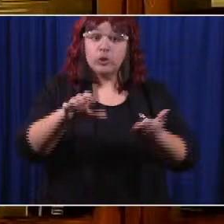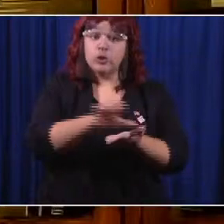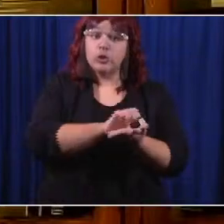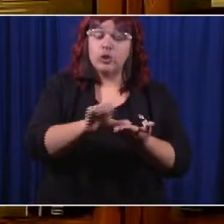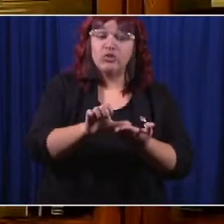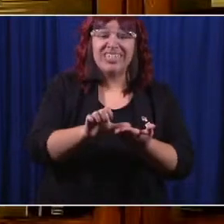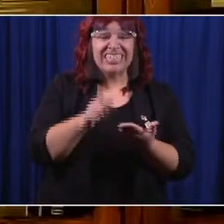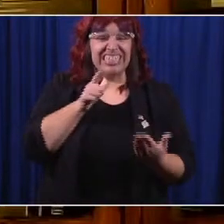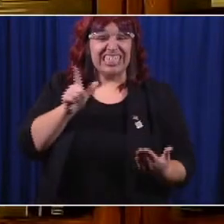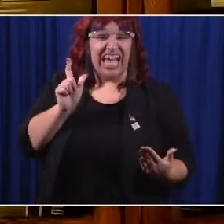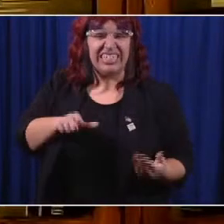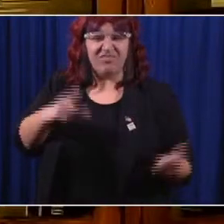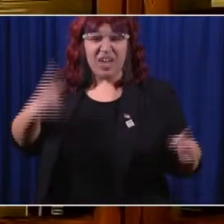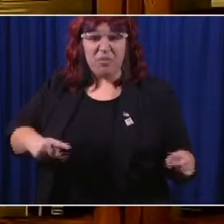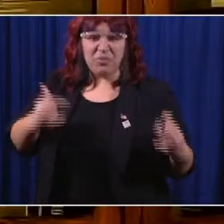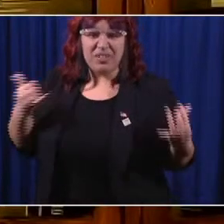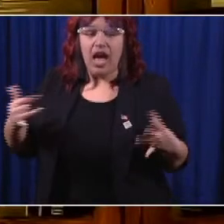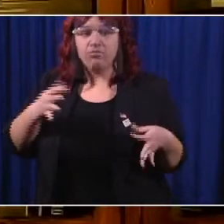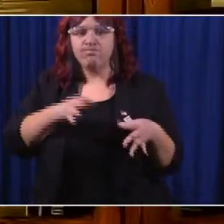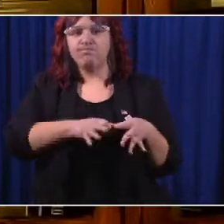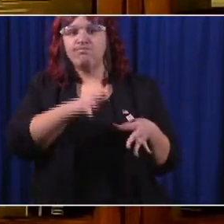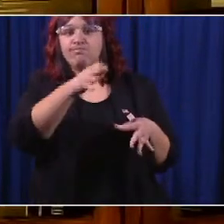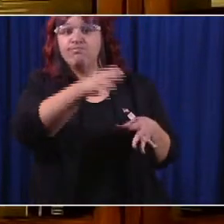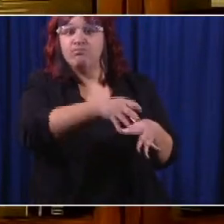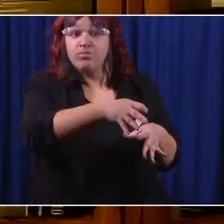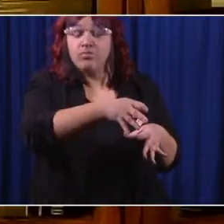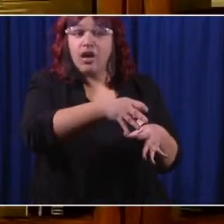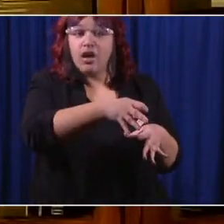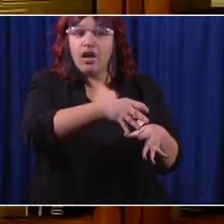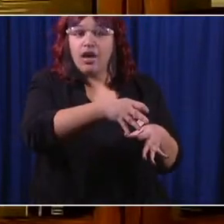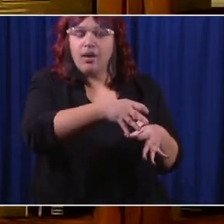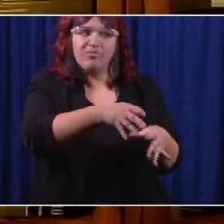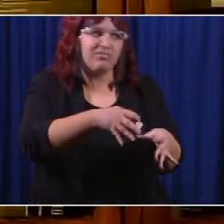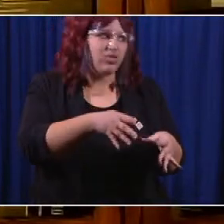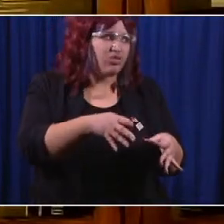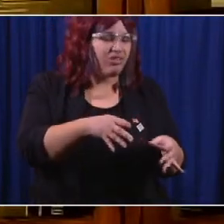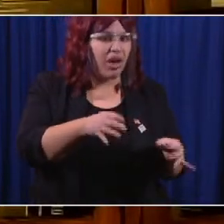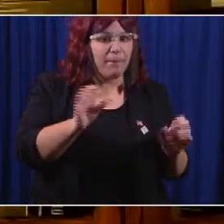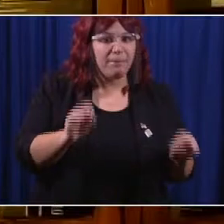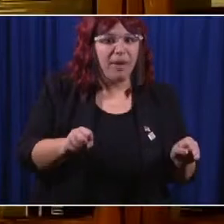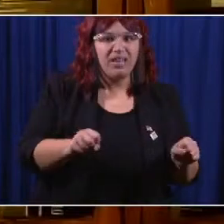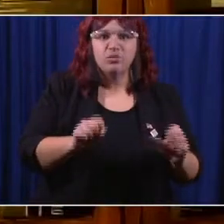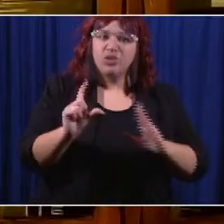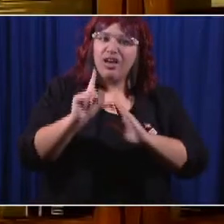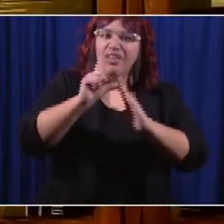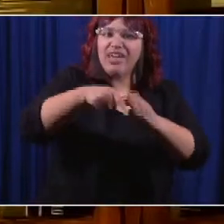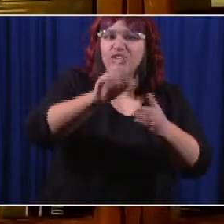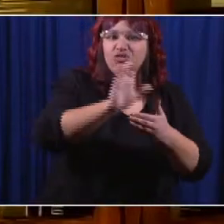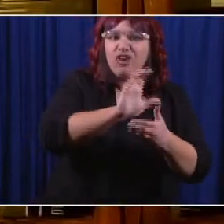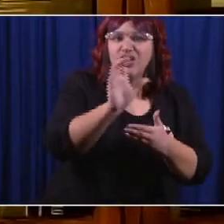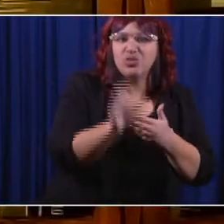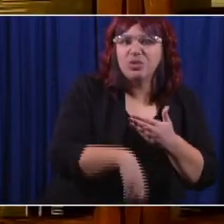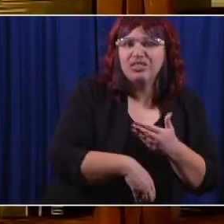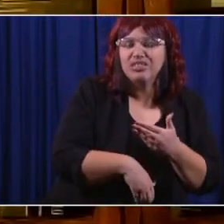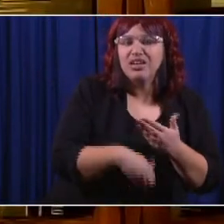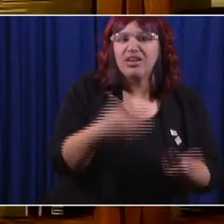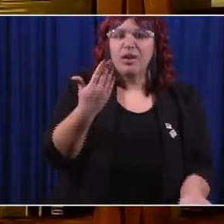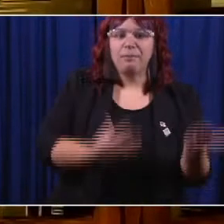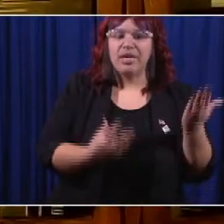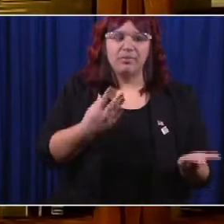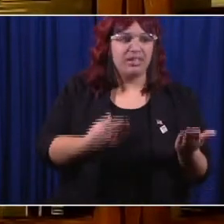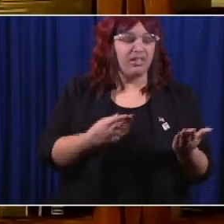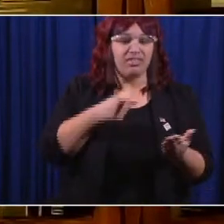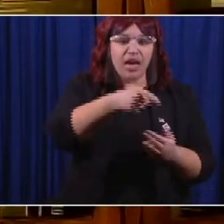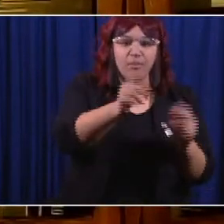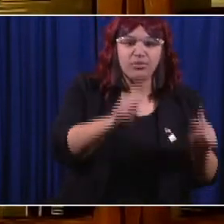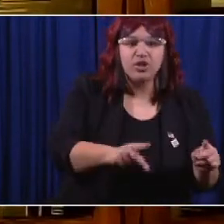care that might make someone after a surgery end up in the ICU. A lot of hospitals are delaying those surgeries because they can't afford to have